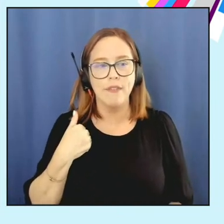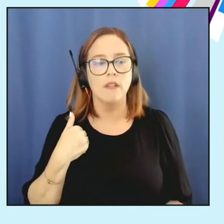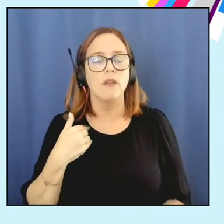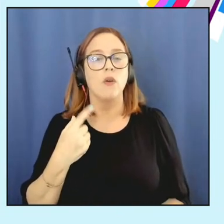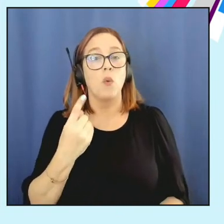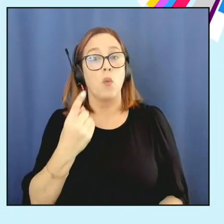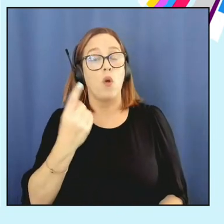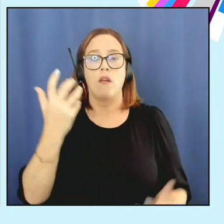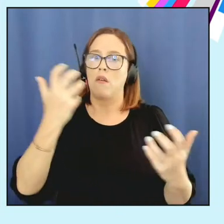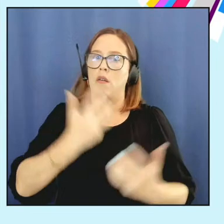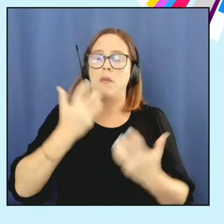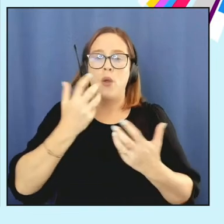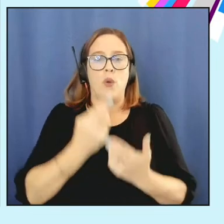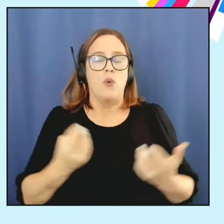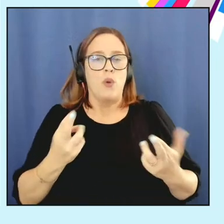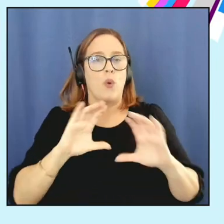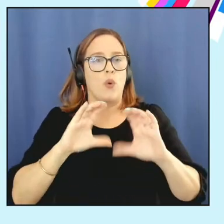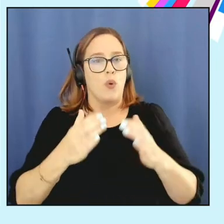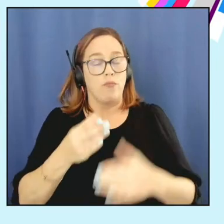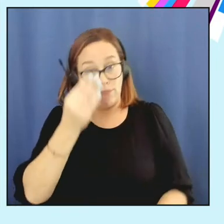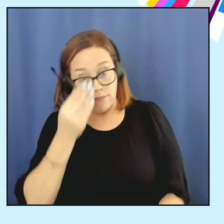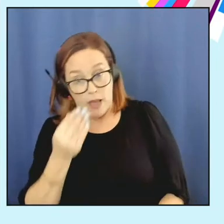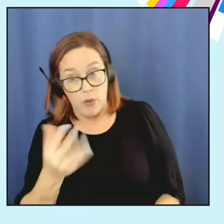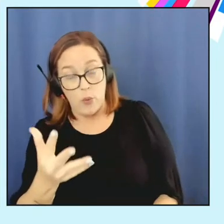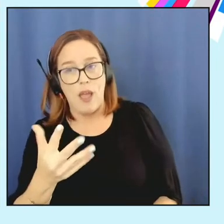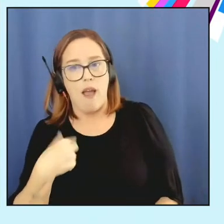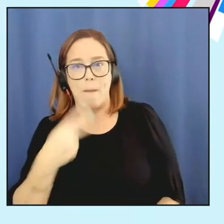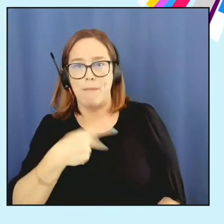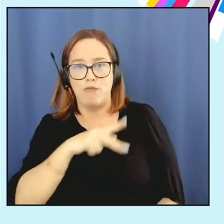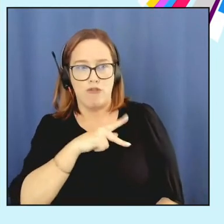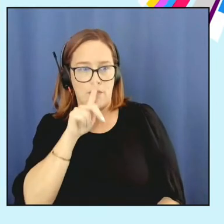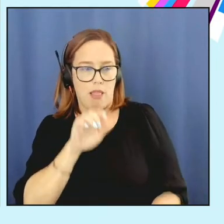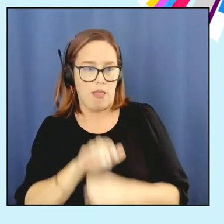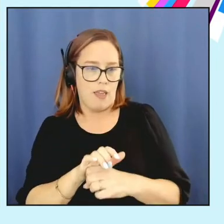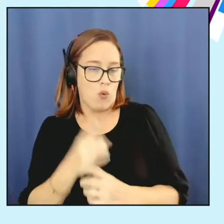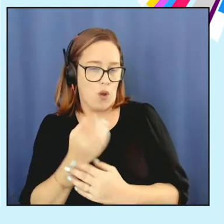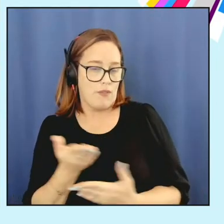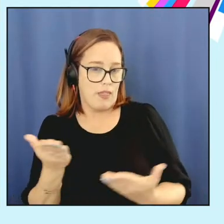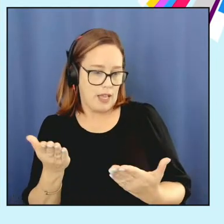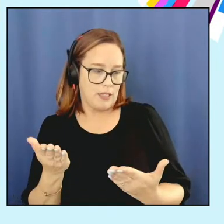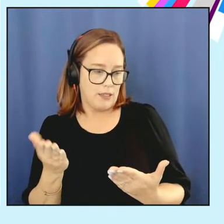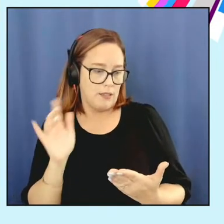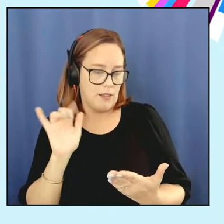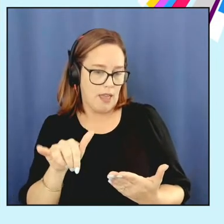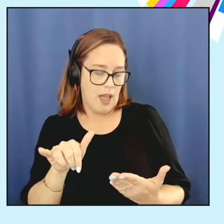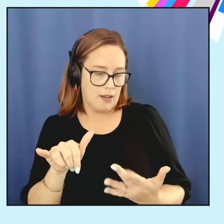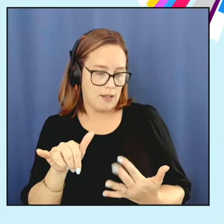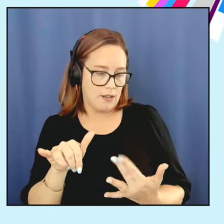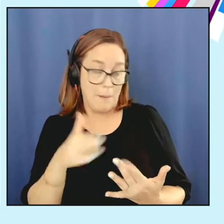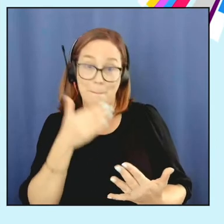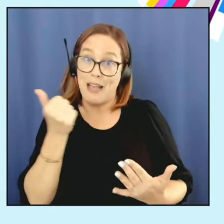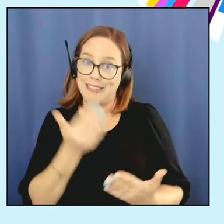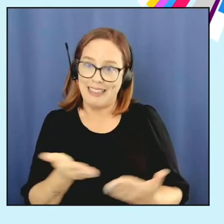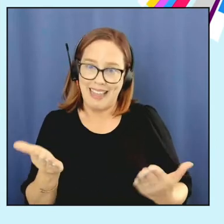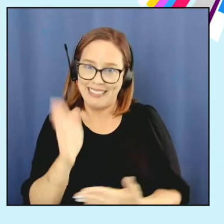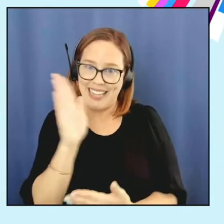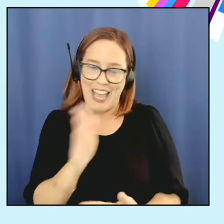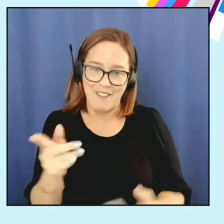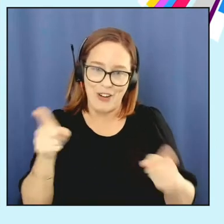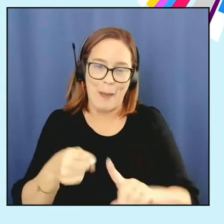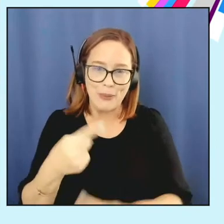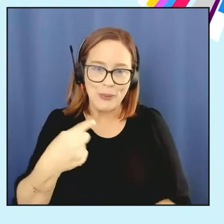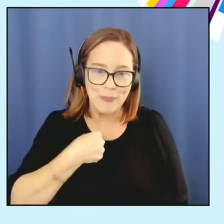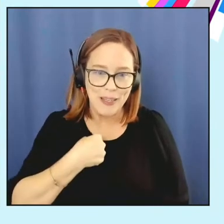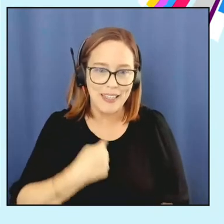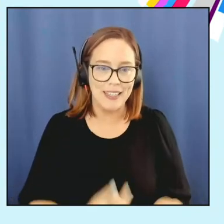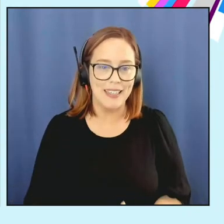by the way, I personally believe has been one of the things that one of the best things that ever happened to me, because